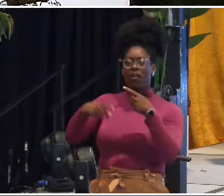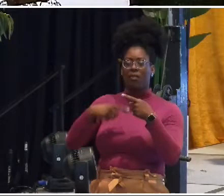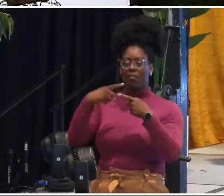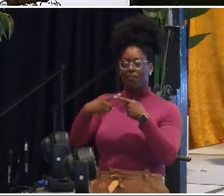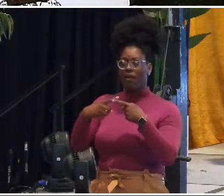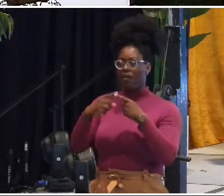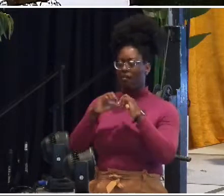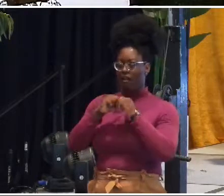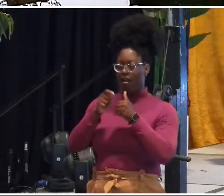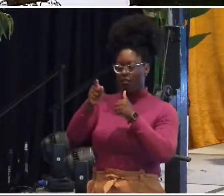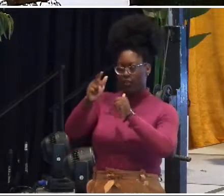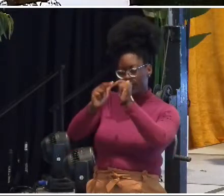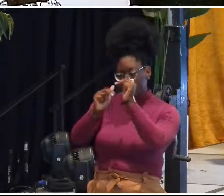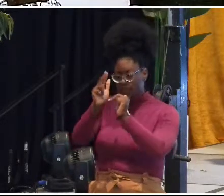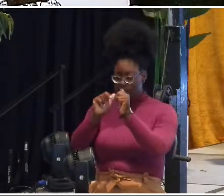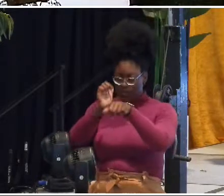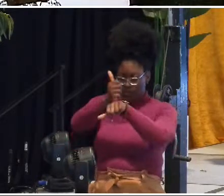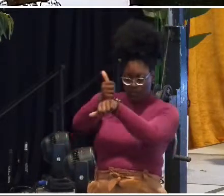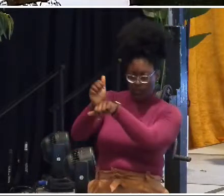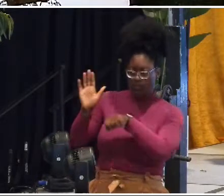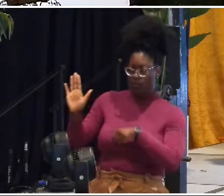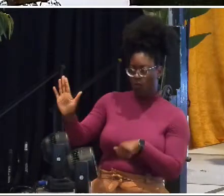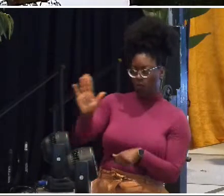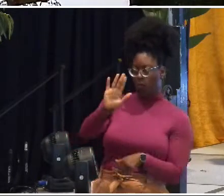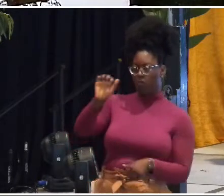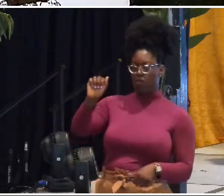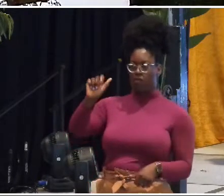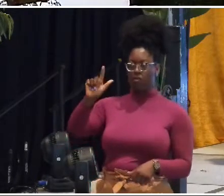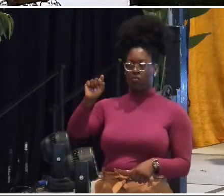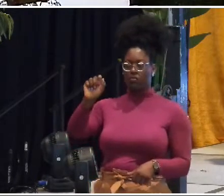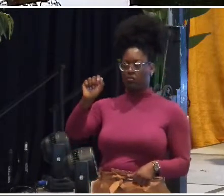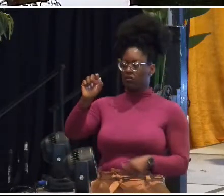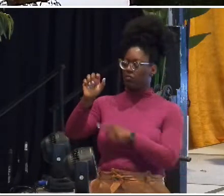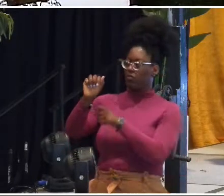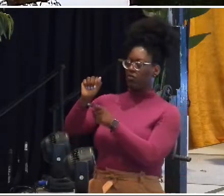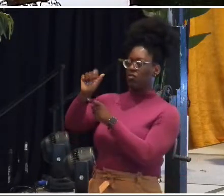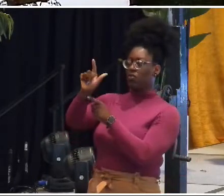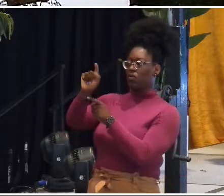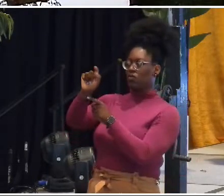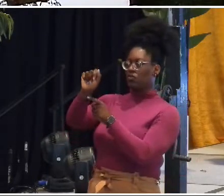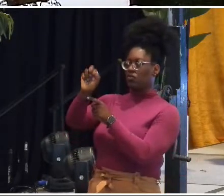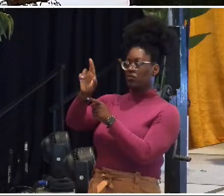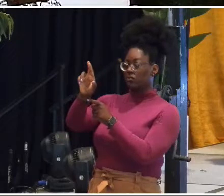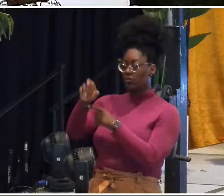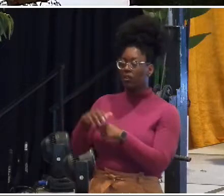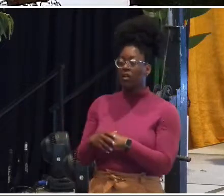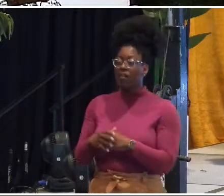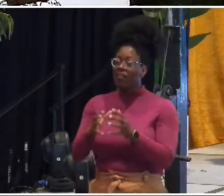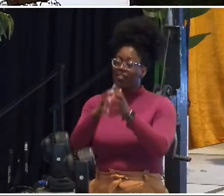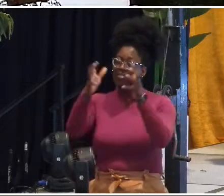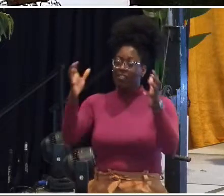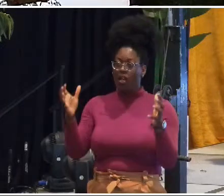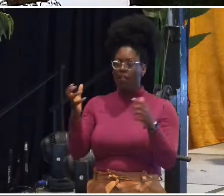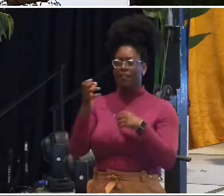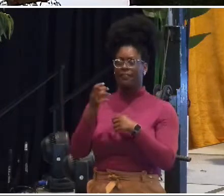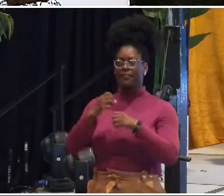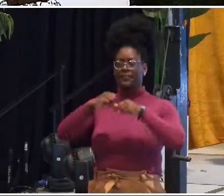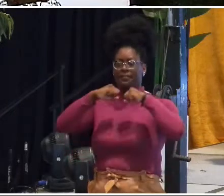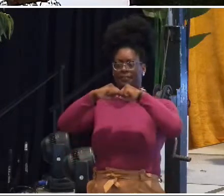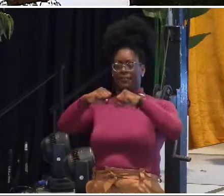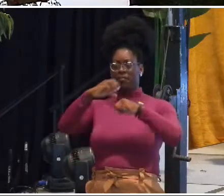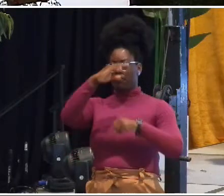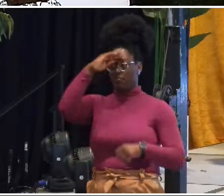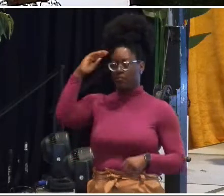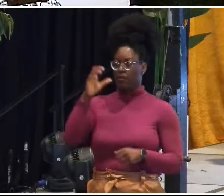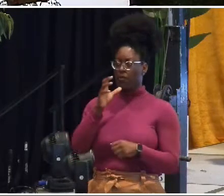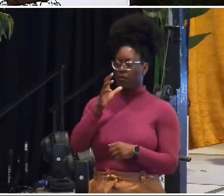have seen throughout the years there have been several Defend Black Women altar building toolkits that BFF has circulated that